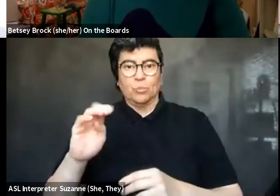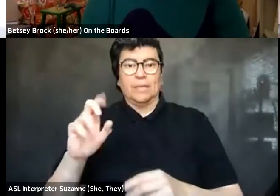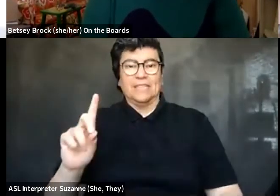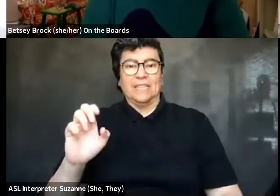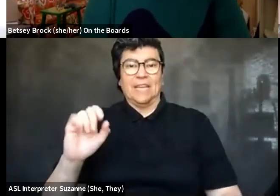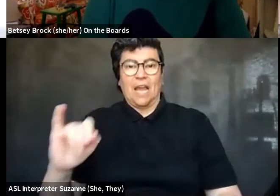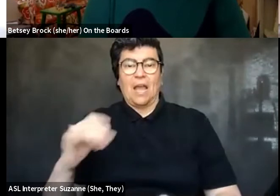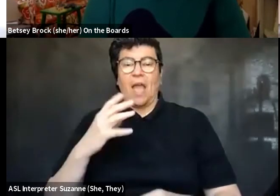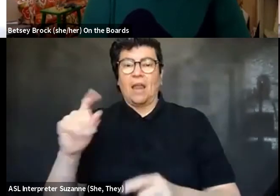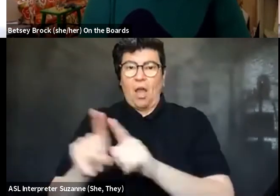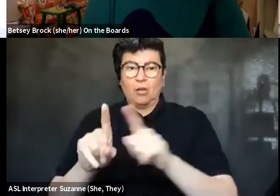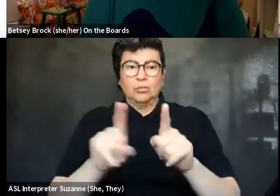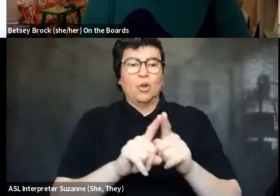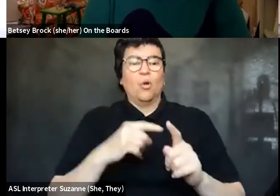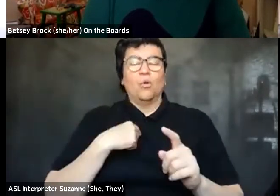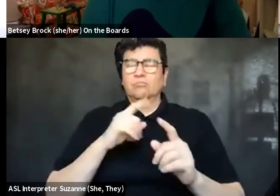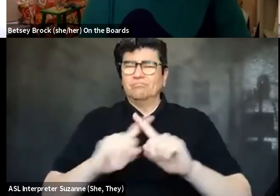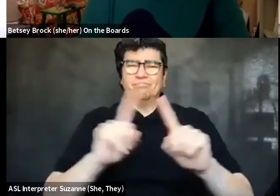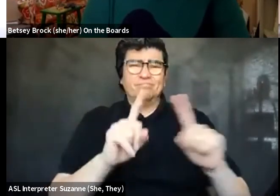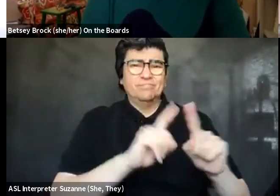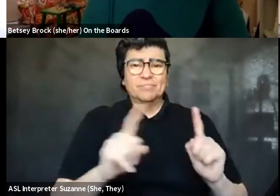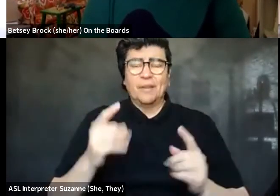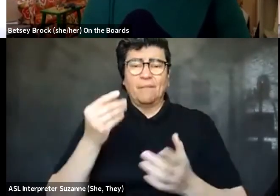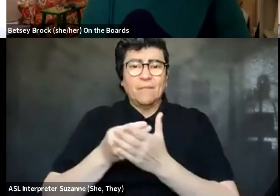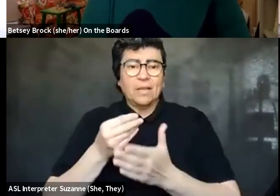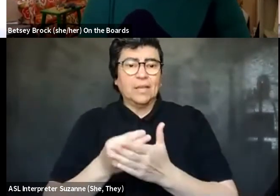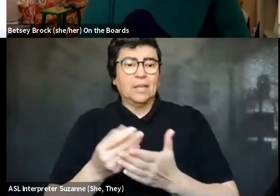with Graduate Tacoma, and so much of the funding